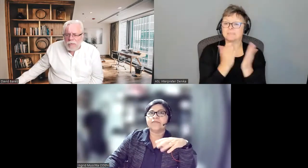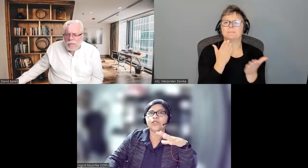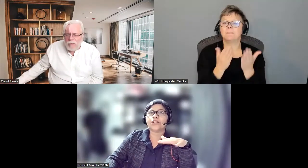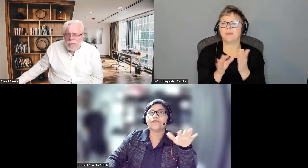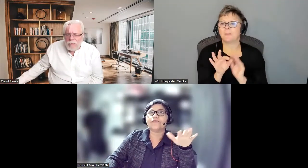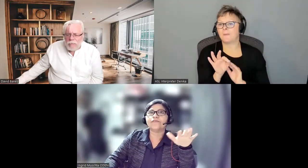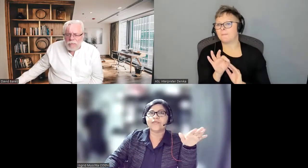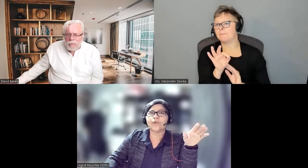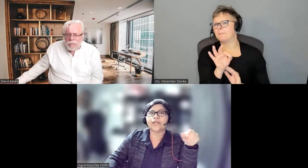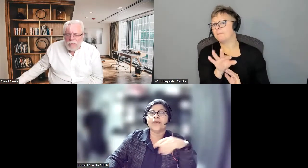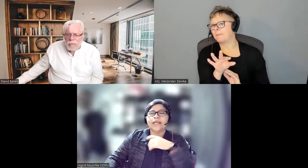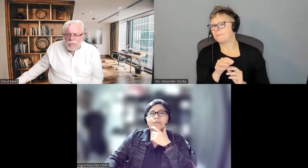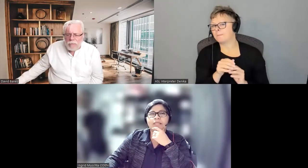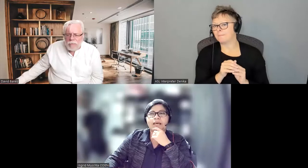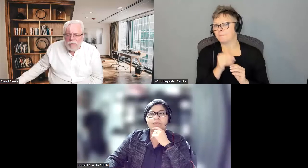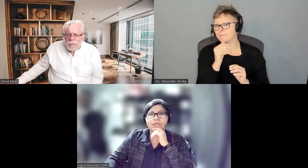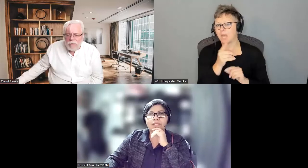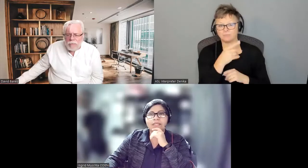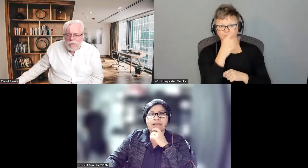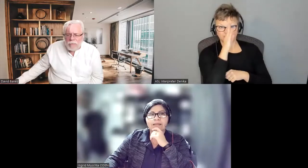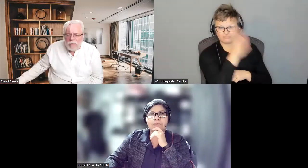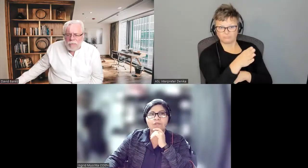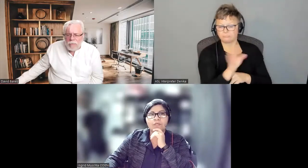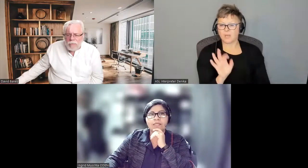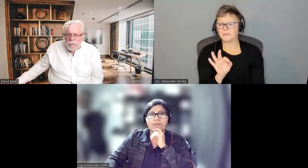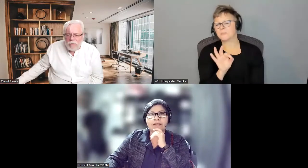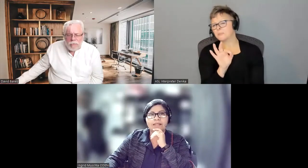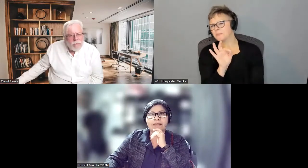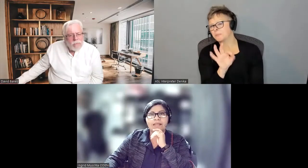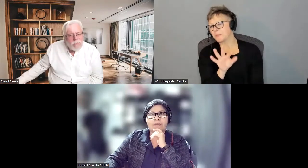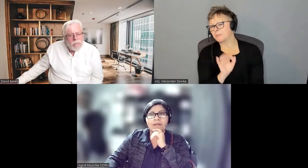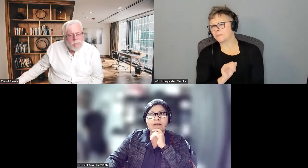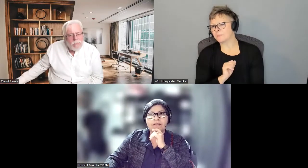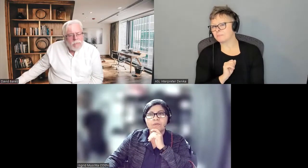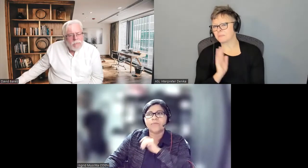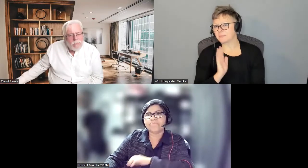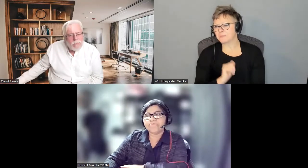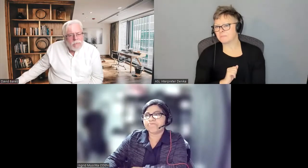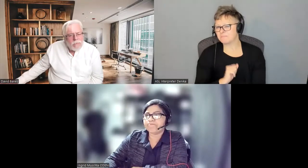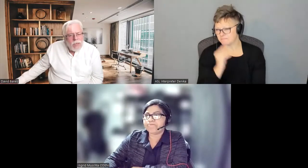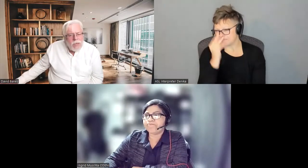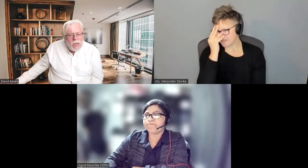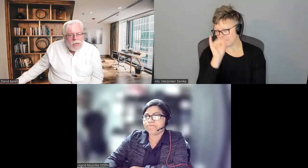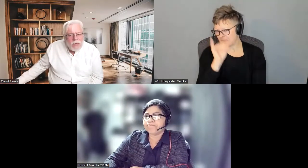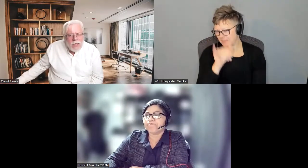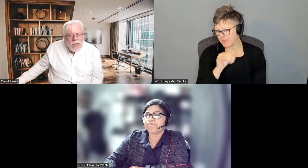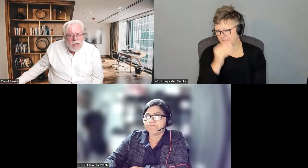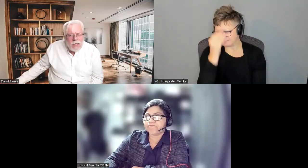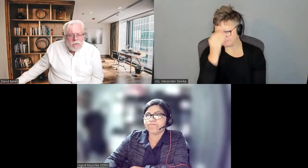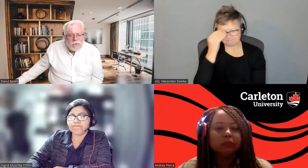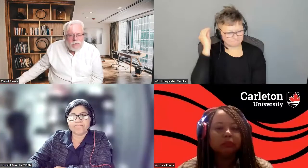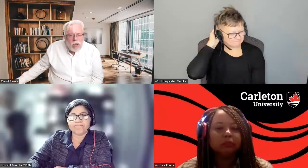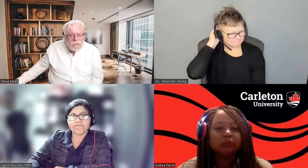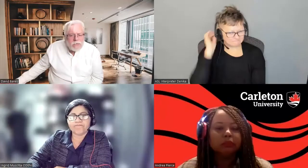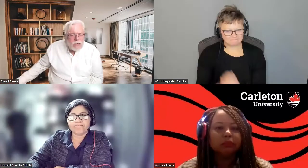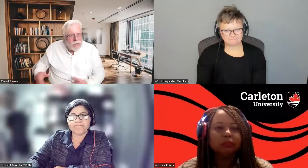very softly spoken by that person, and then we should keep that in mind as well. Yeah, and of course,